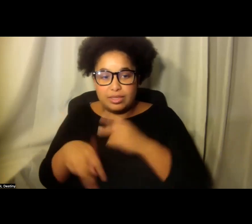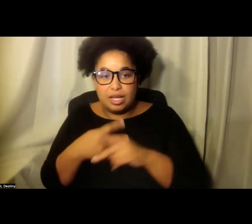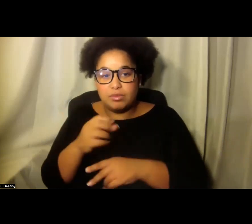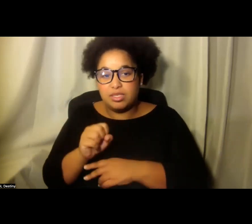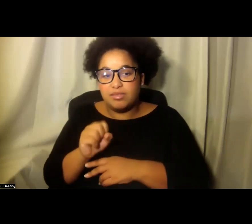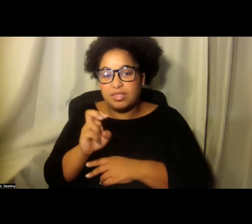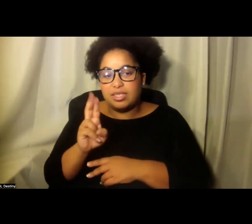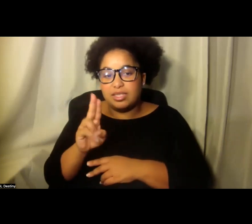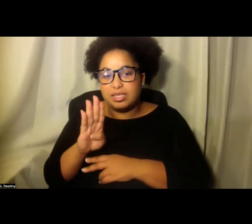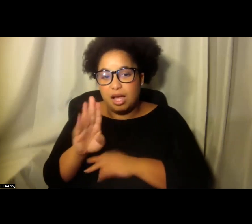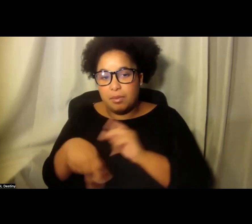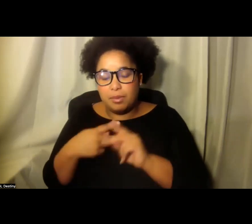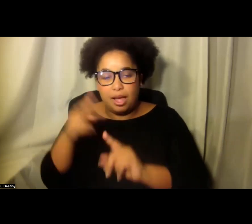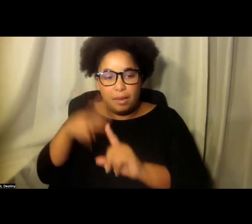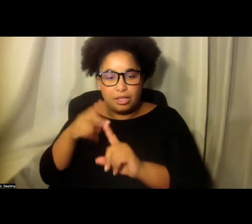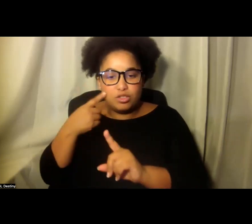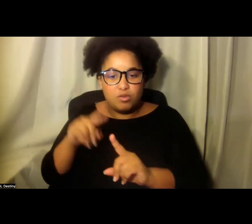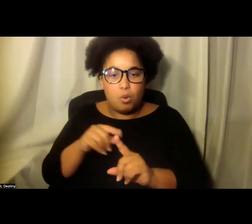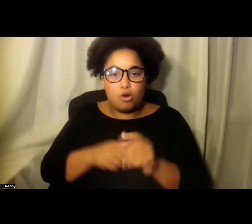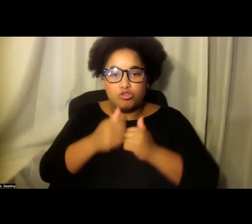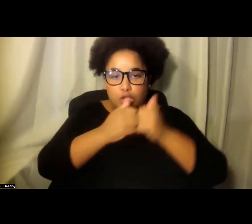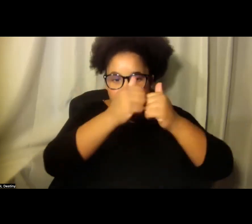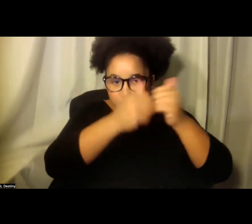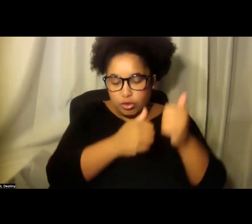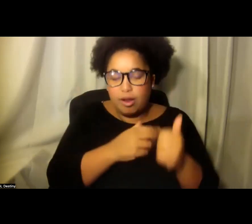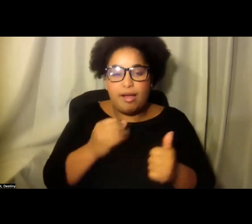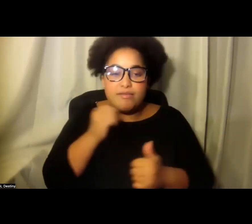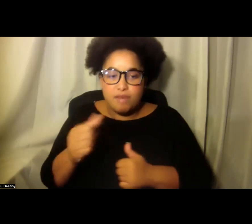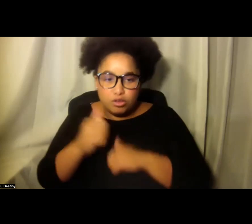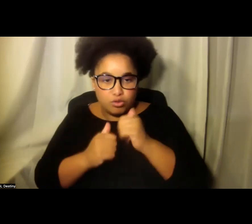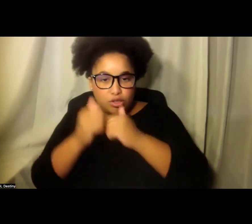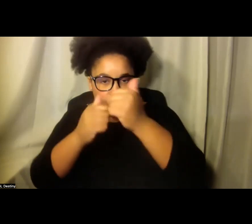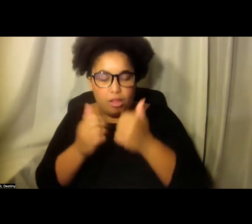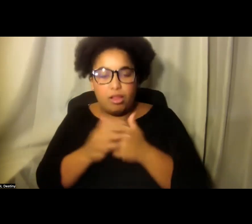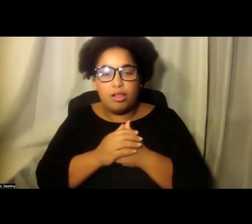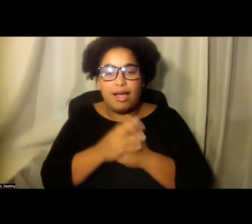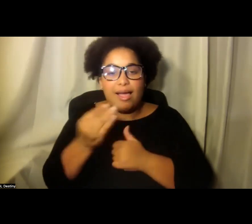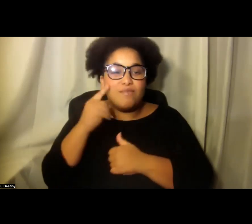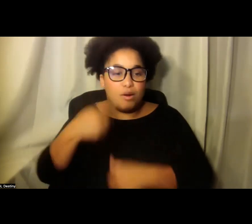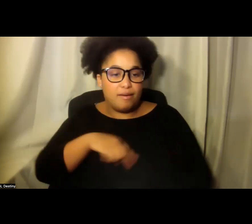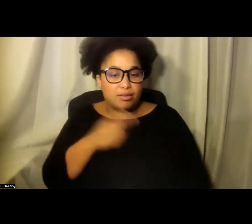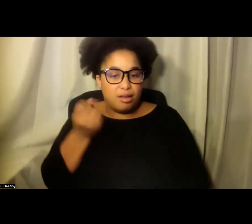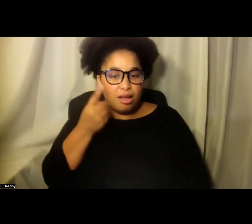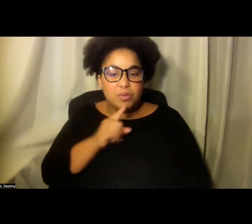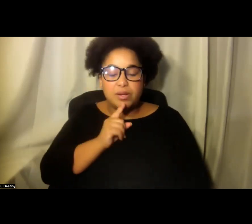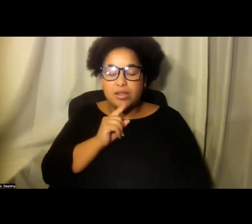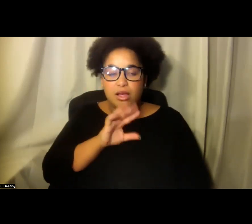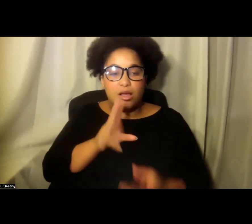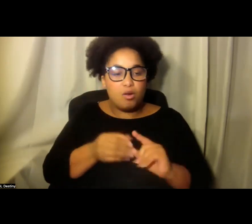we submitted for the structural and the non-structural. And for us, the